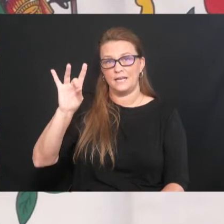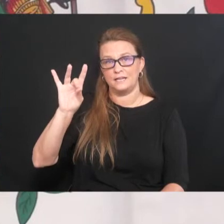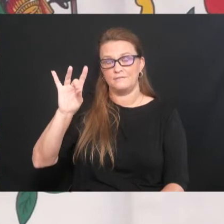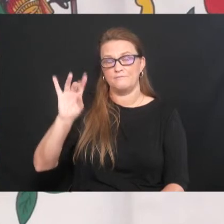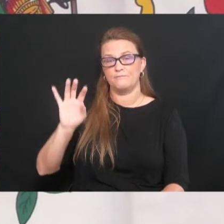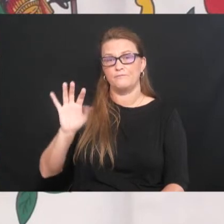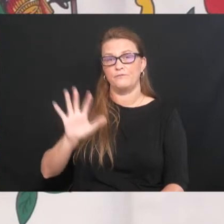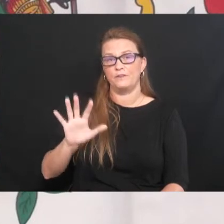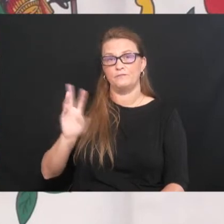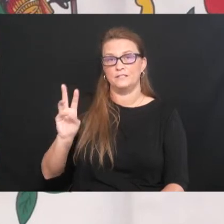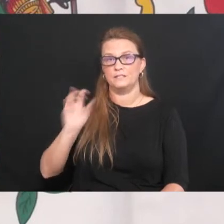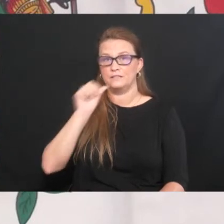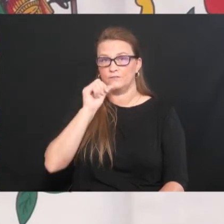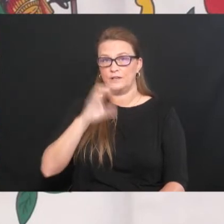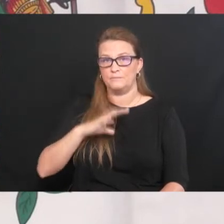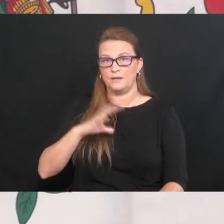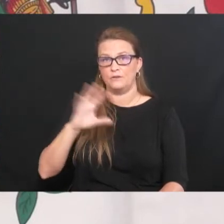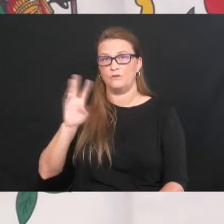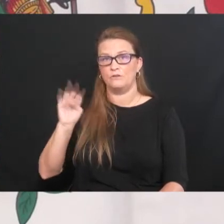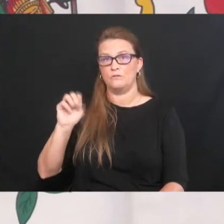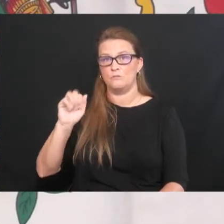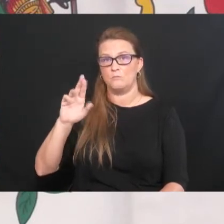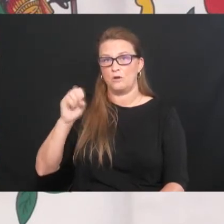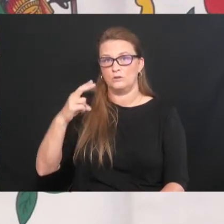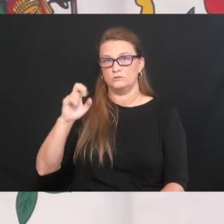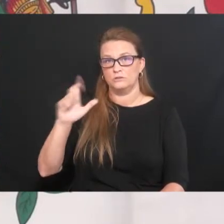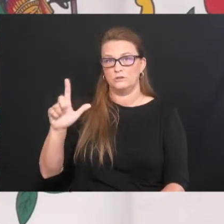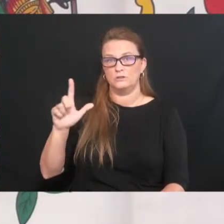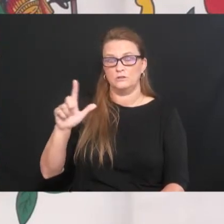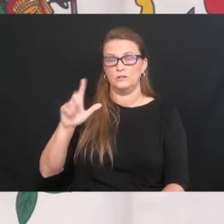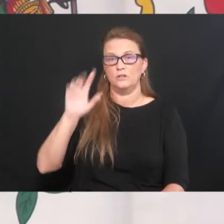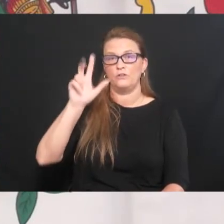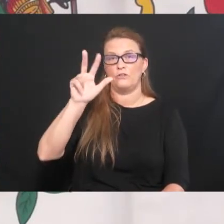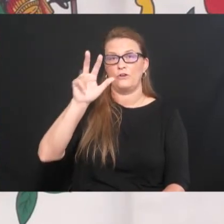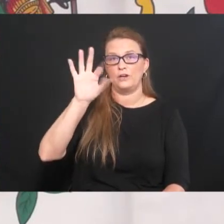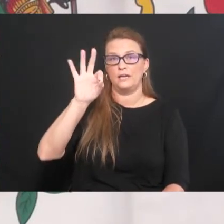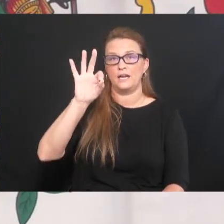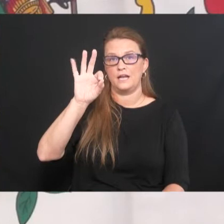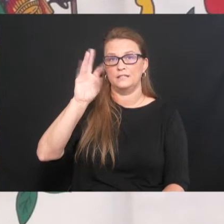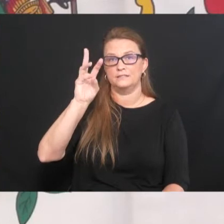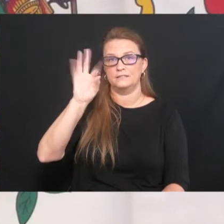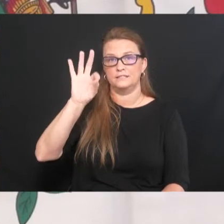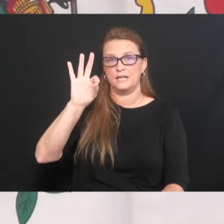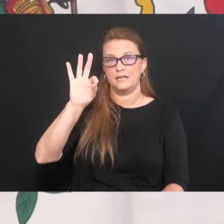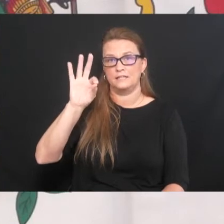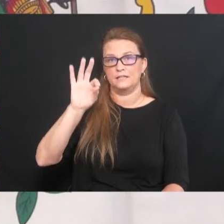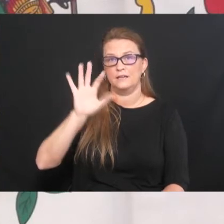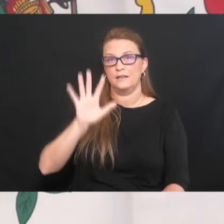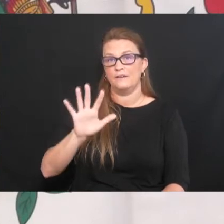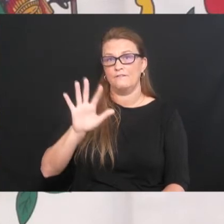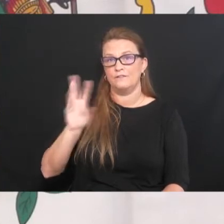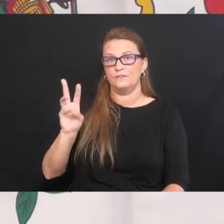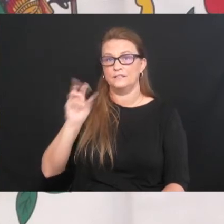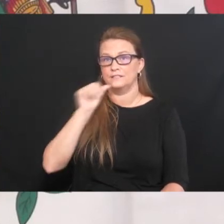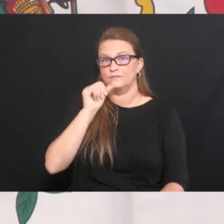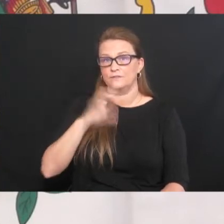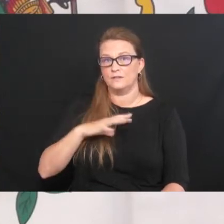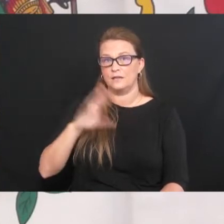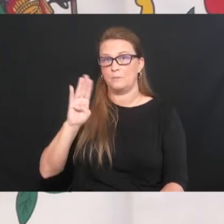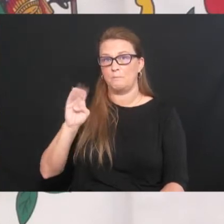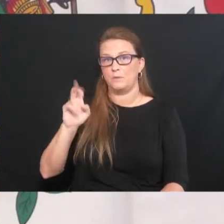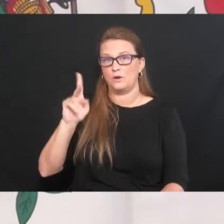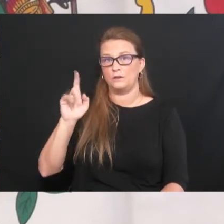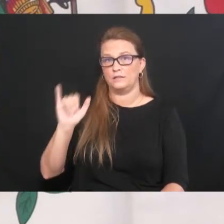death is a 56-year-old female from Marshall County. The 3,969th death is a 56-year-old female from